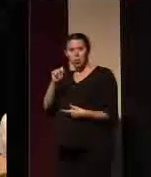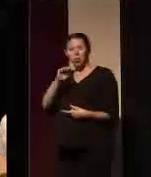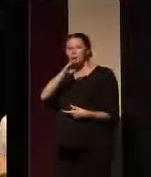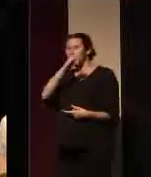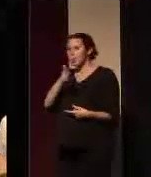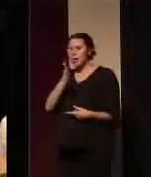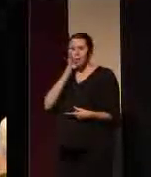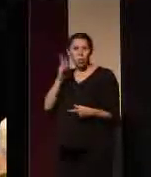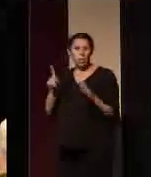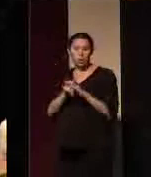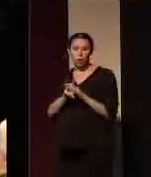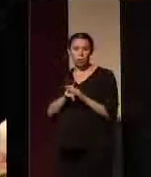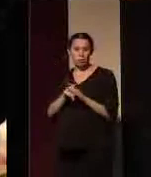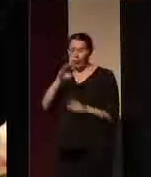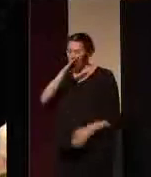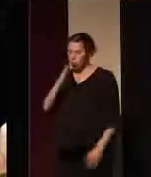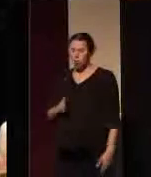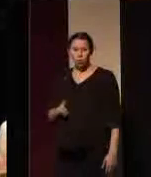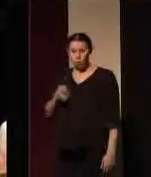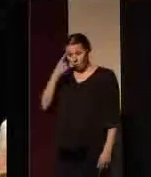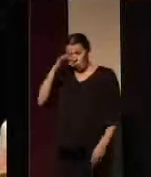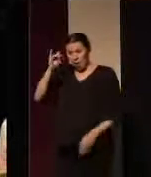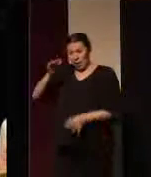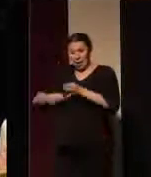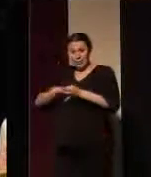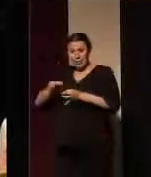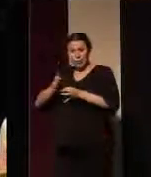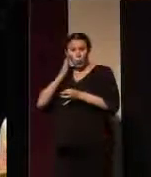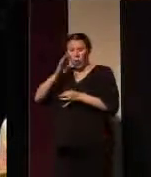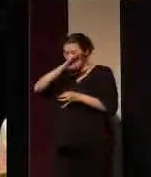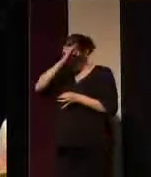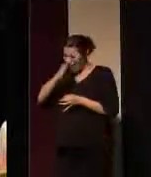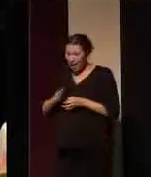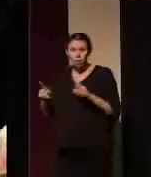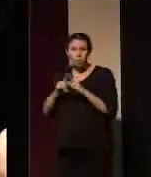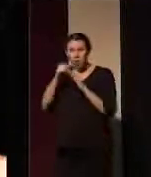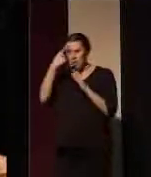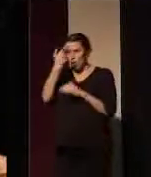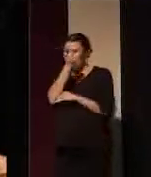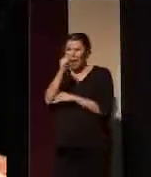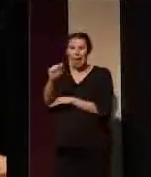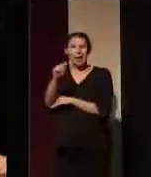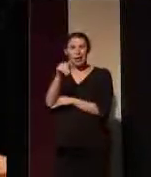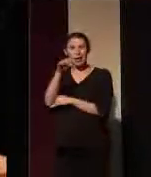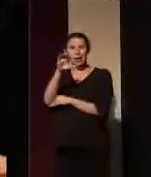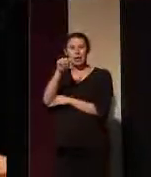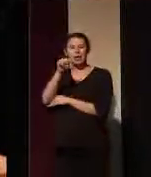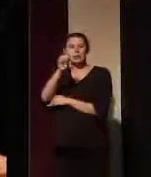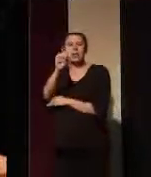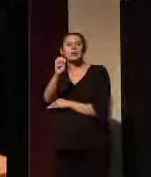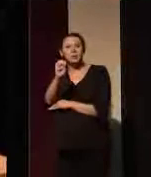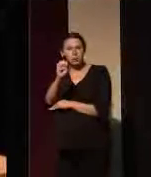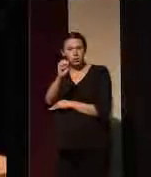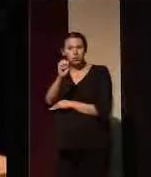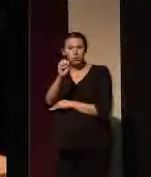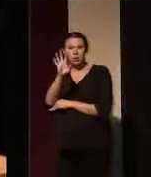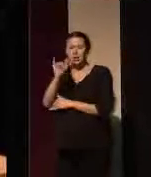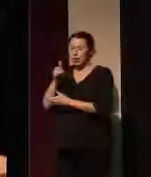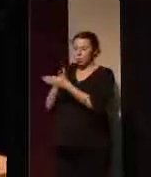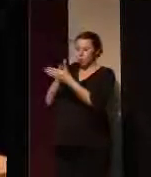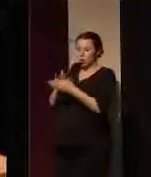case. Not only is he not going to appear for that case, he's not going to appear for any case the prosecutor is currently